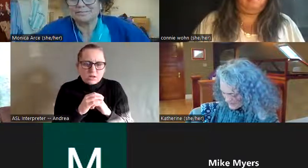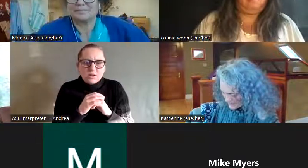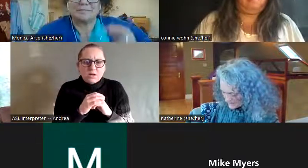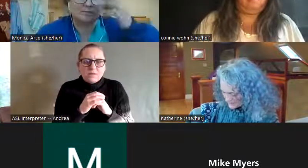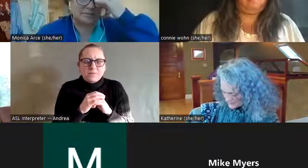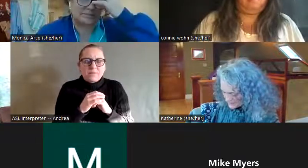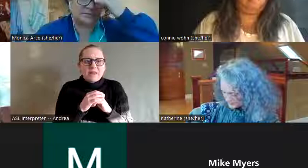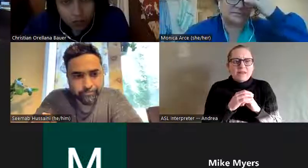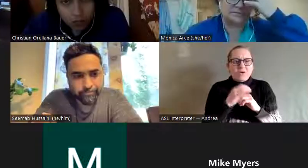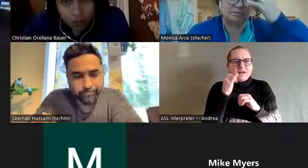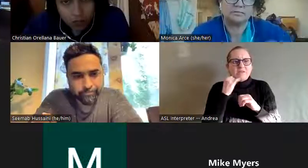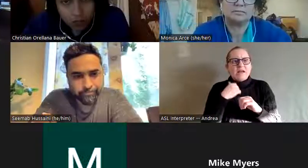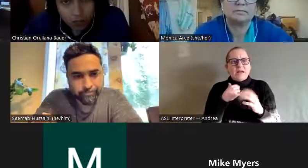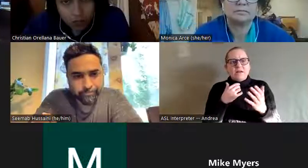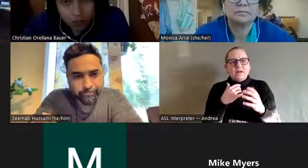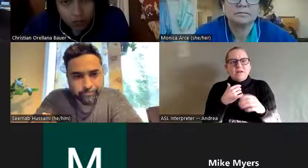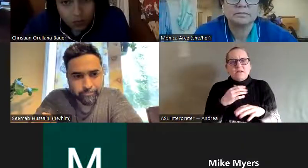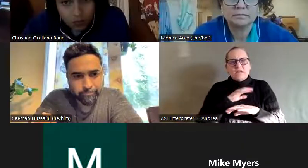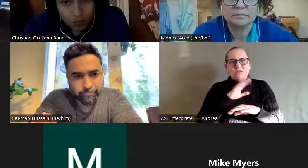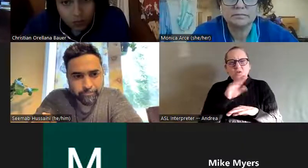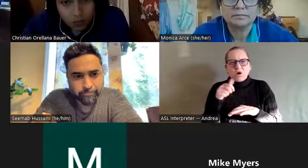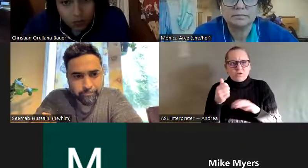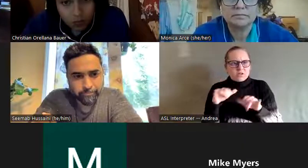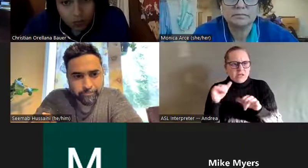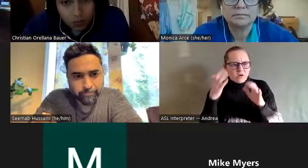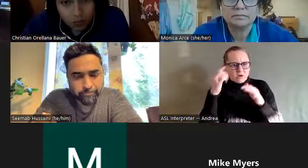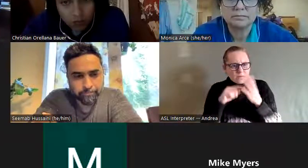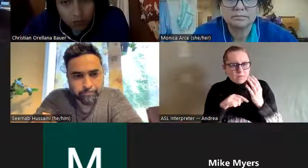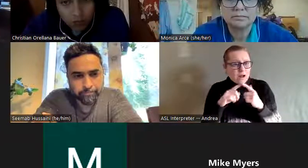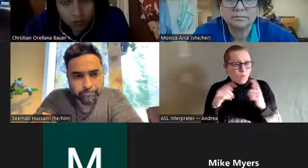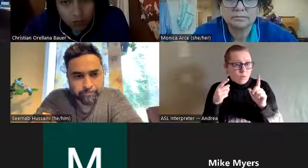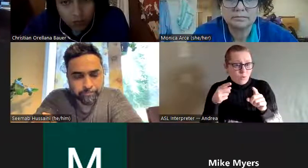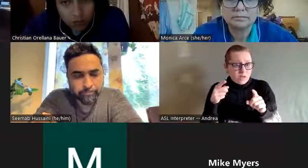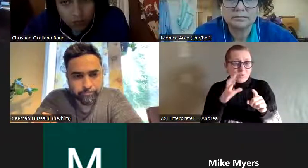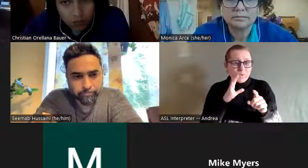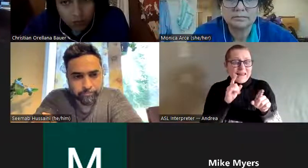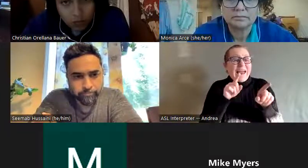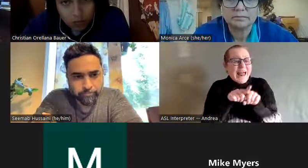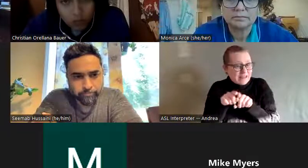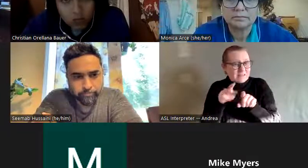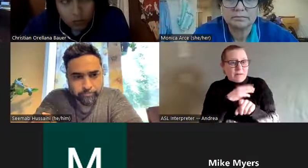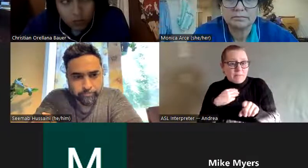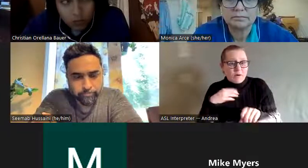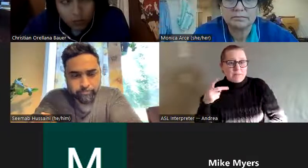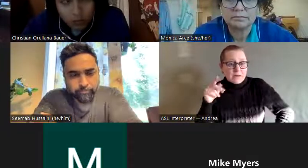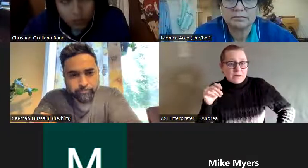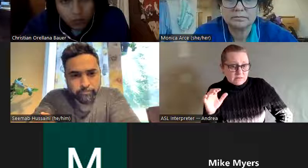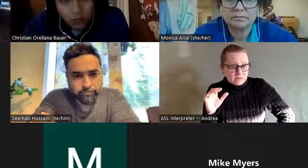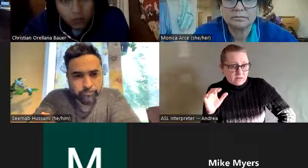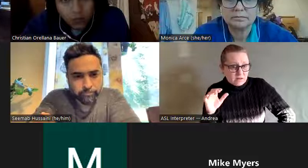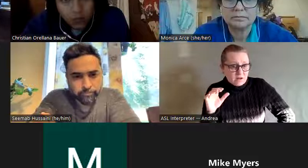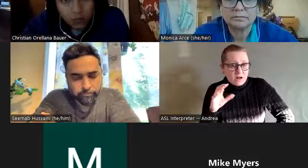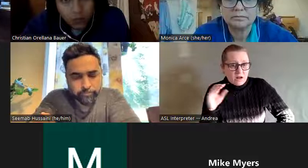It's a question of at what point does it cross into your speaking as a member of the PAC and